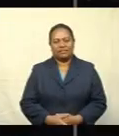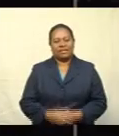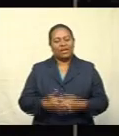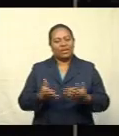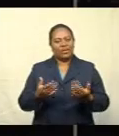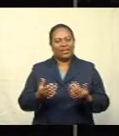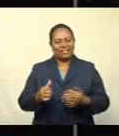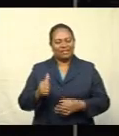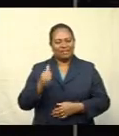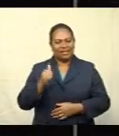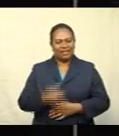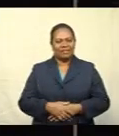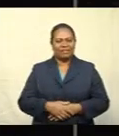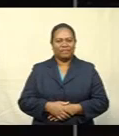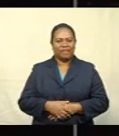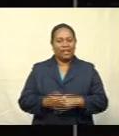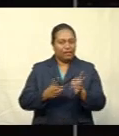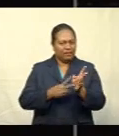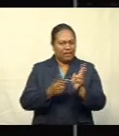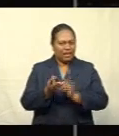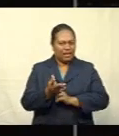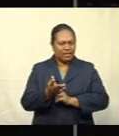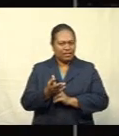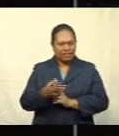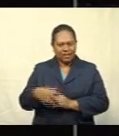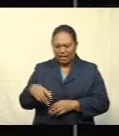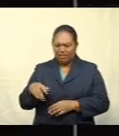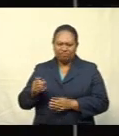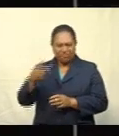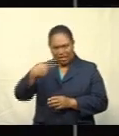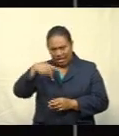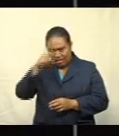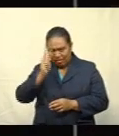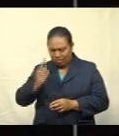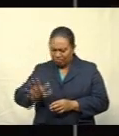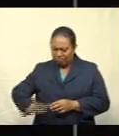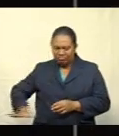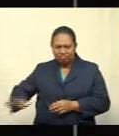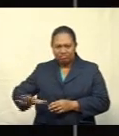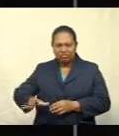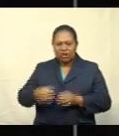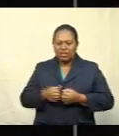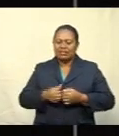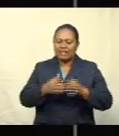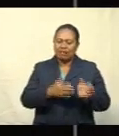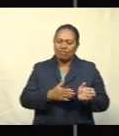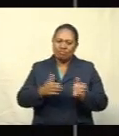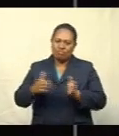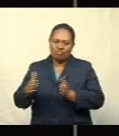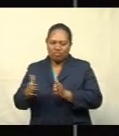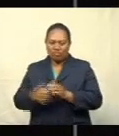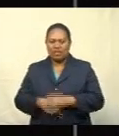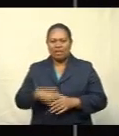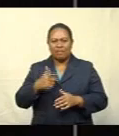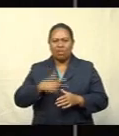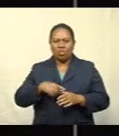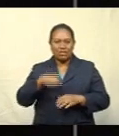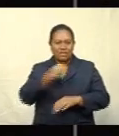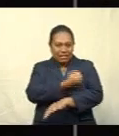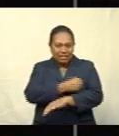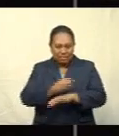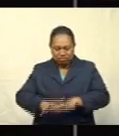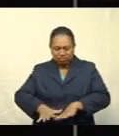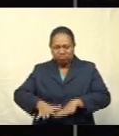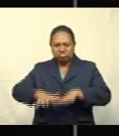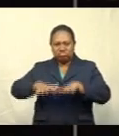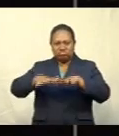Welcome back. Villagers of Vunisea in Kandavu have been told to start moving further inland as rising sea levels have started